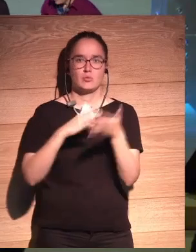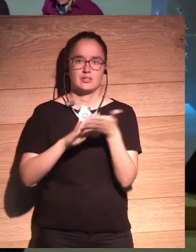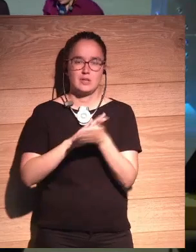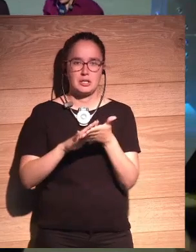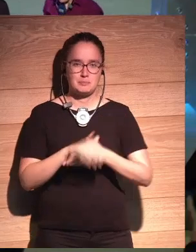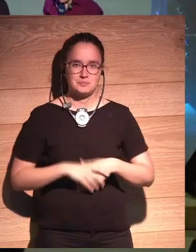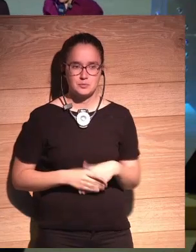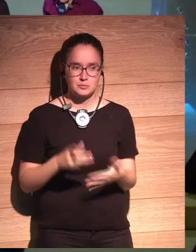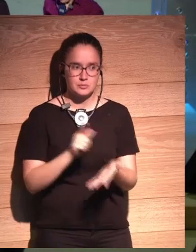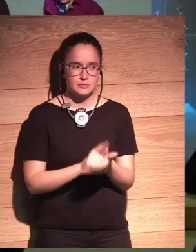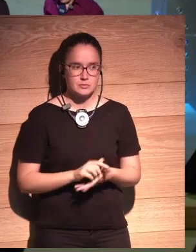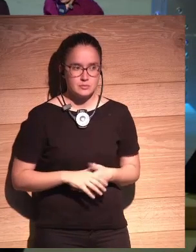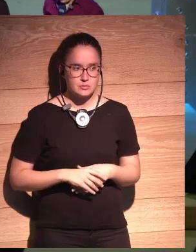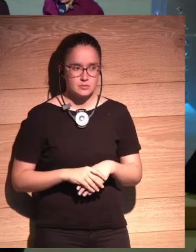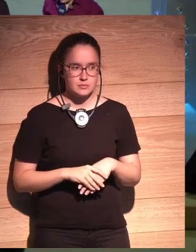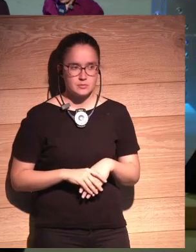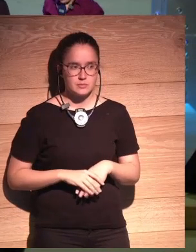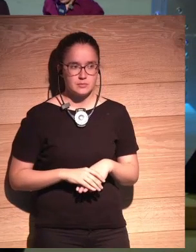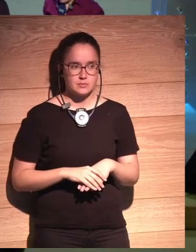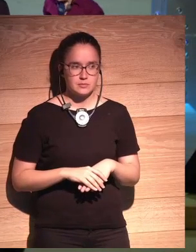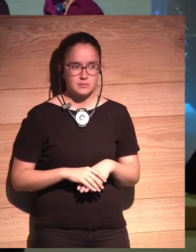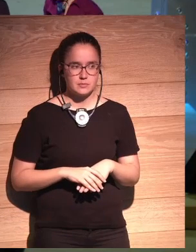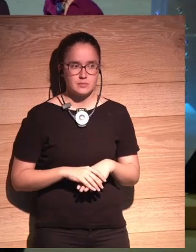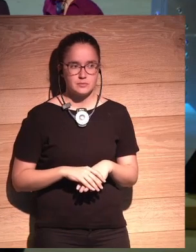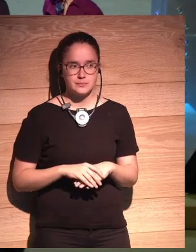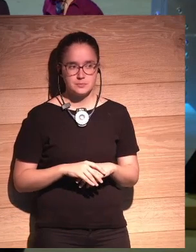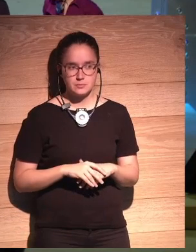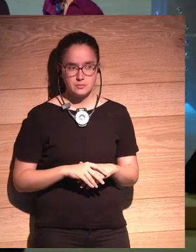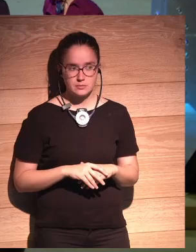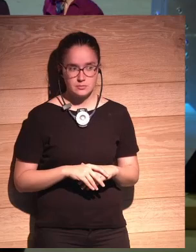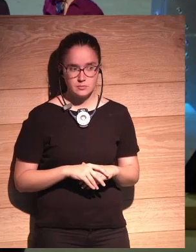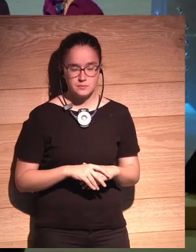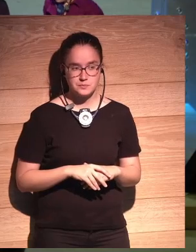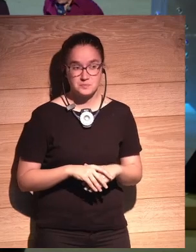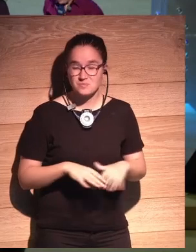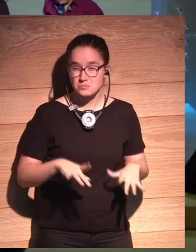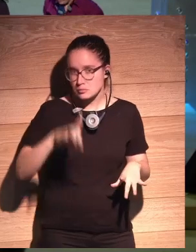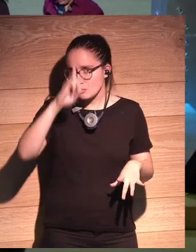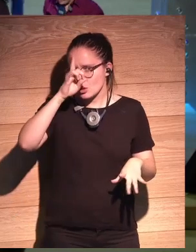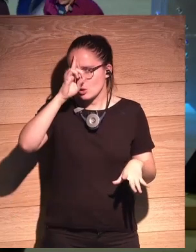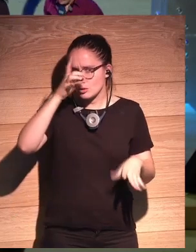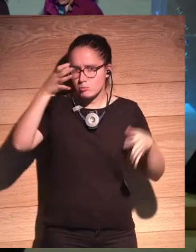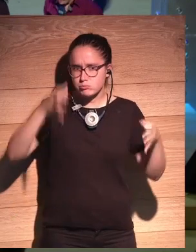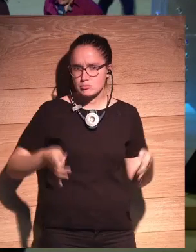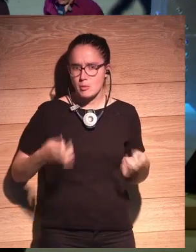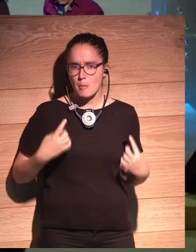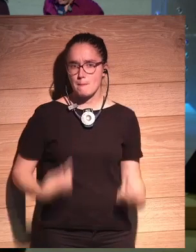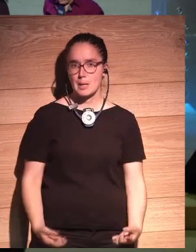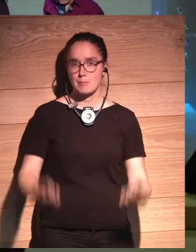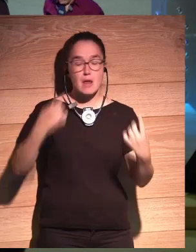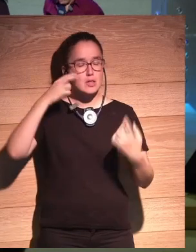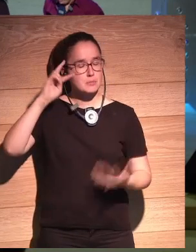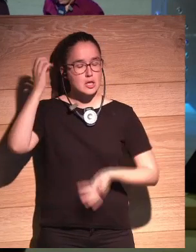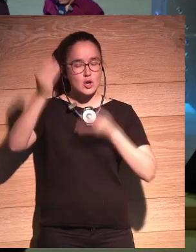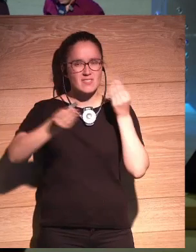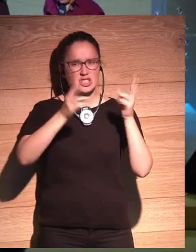Yes, I don't know quite exactly when I had my first experience or my first thought about it, but basically